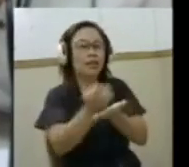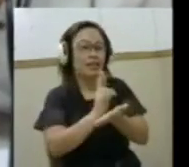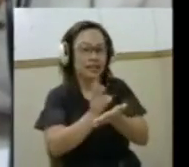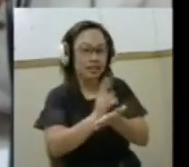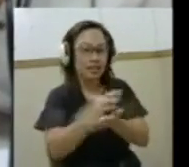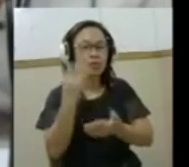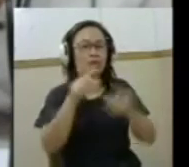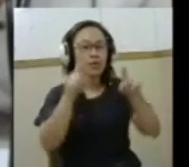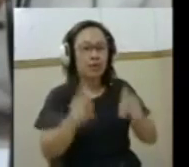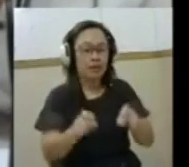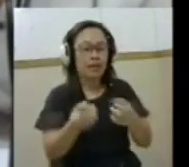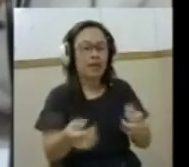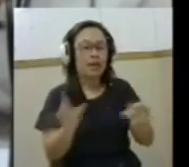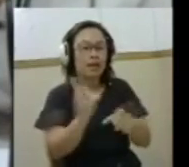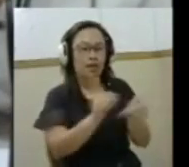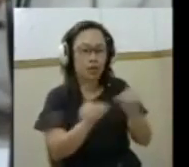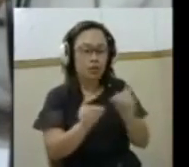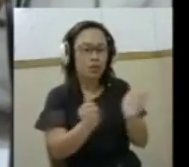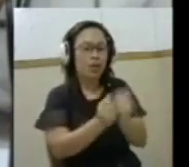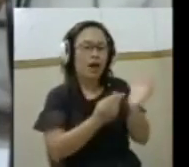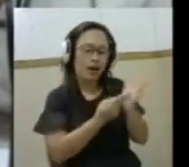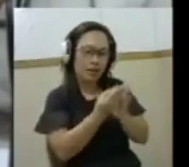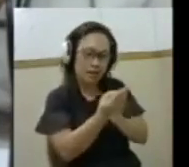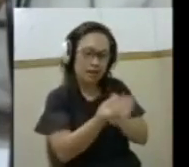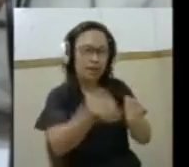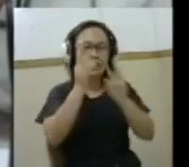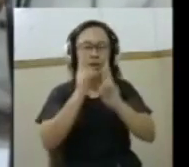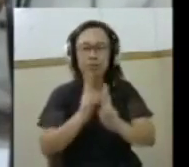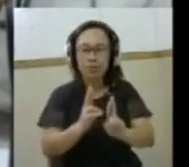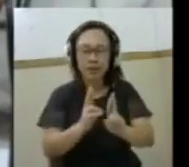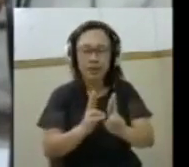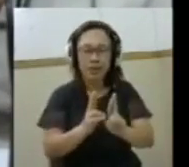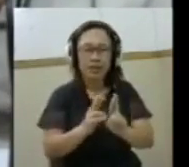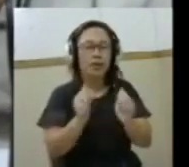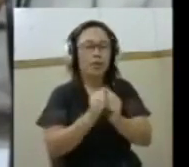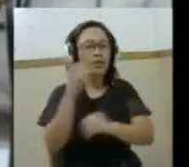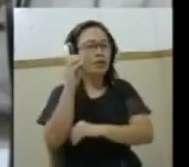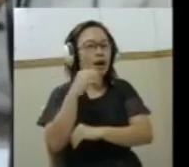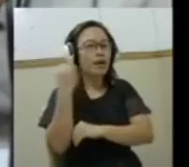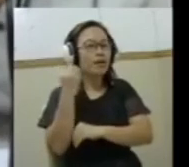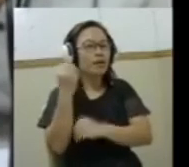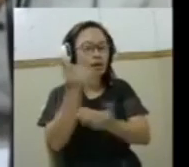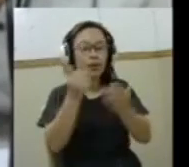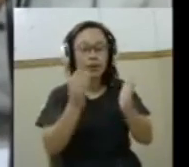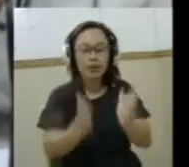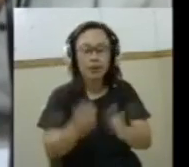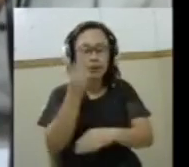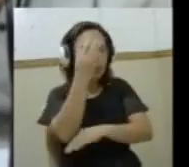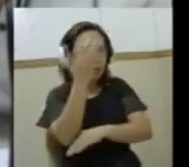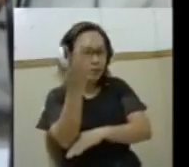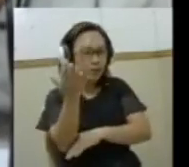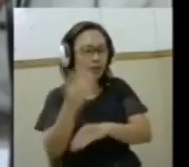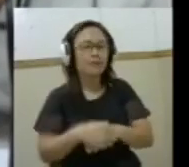we should conduct it with all honesty, respect the works of the authors, where you will get additional information in your